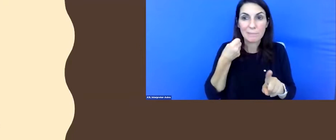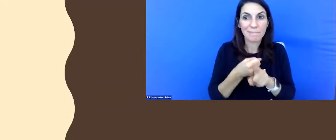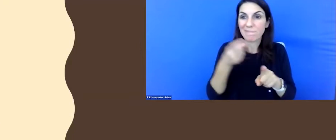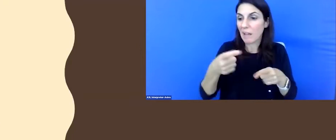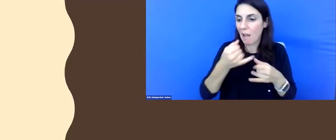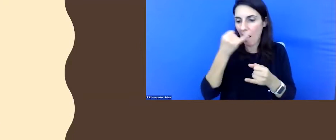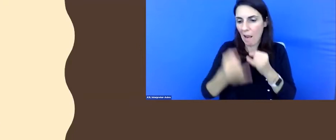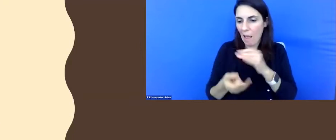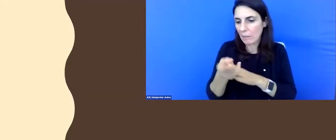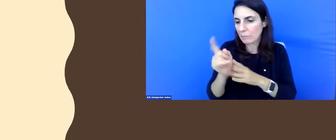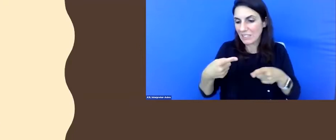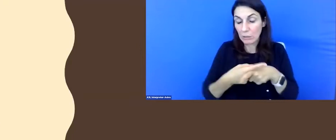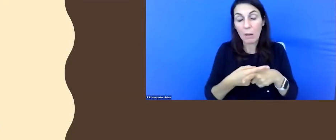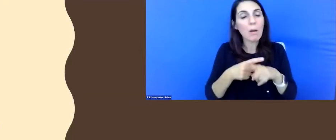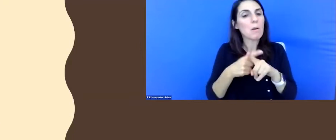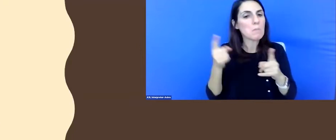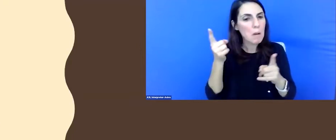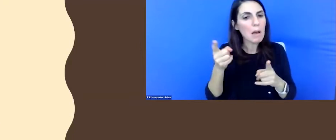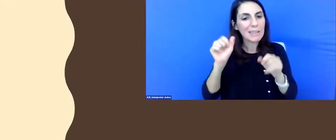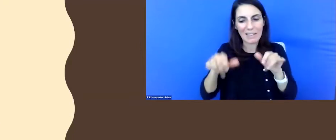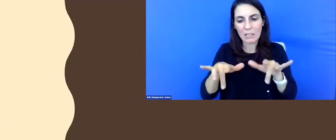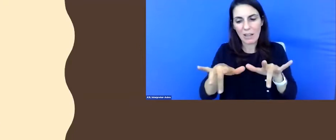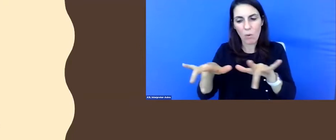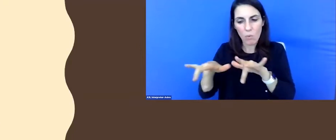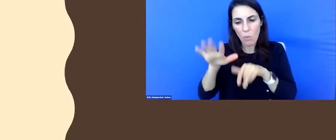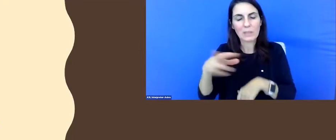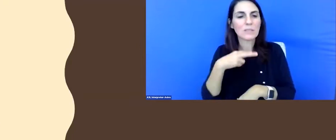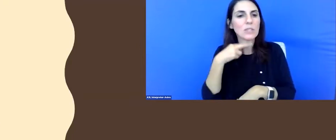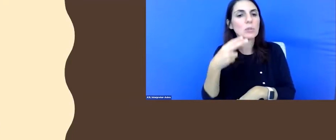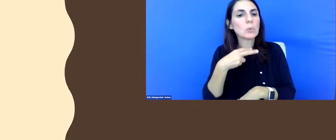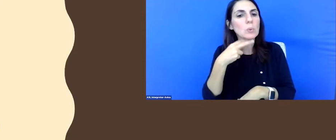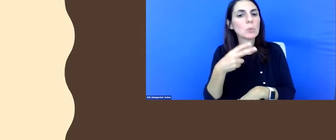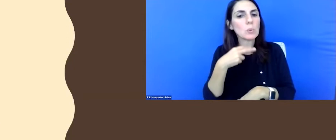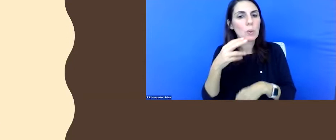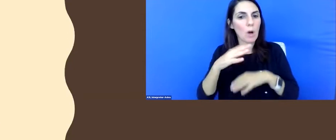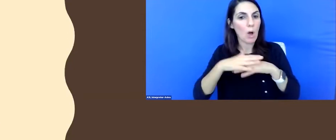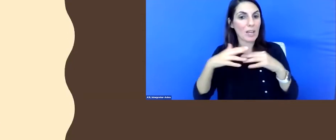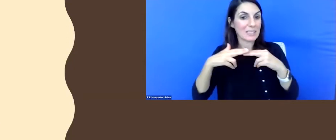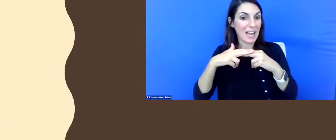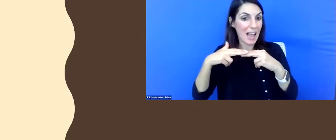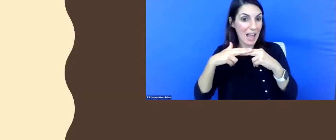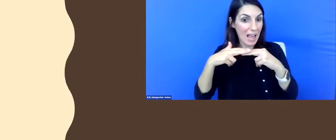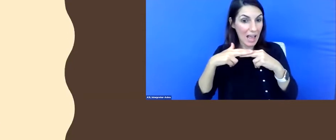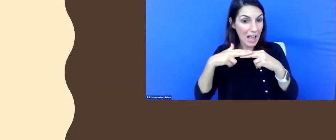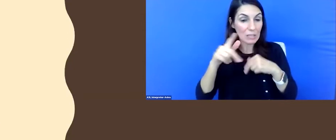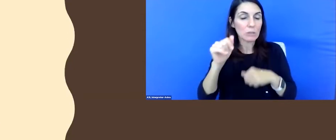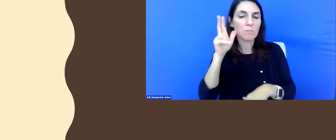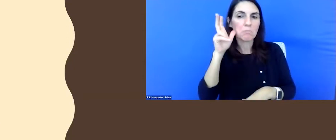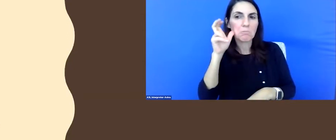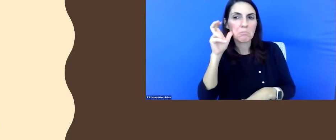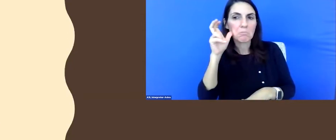conflict, but was able to record his voice on the slides. So you will hear